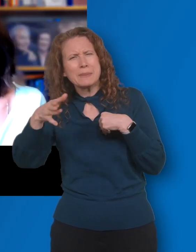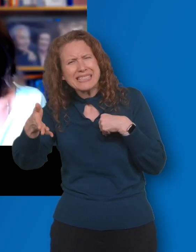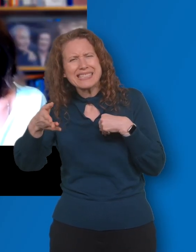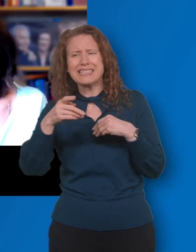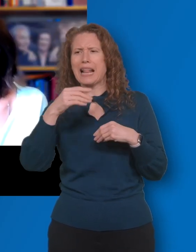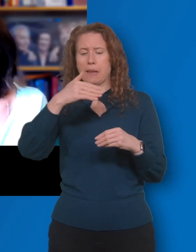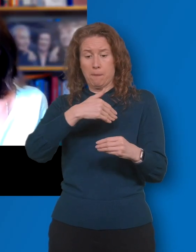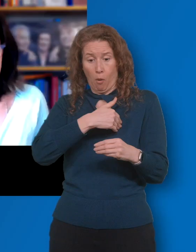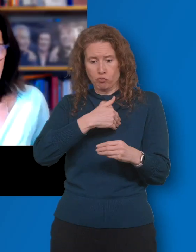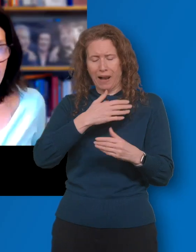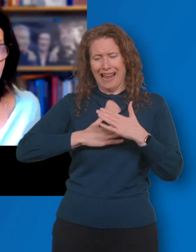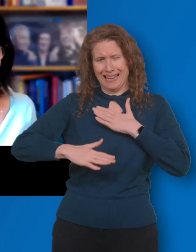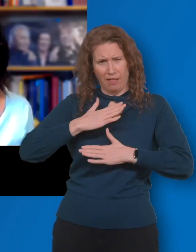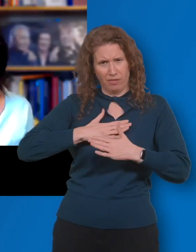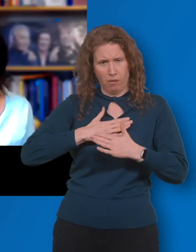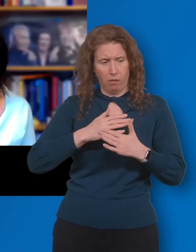ethical ones.